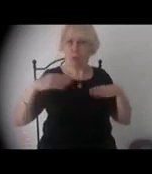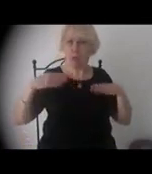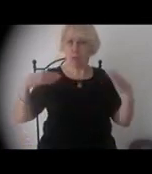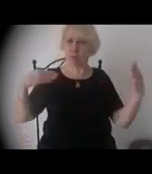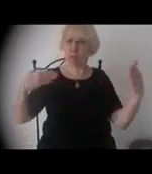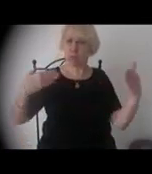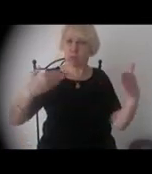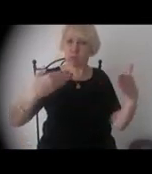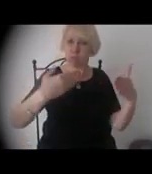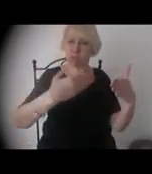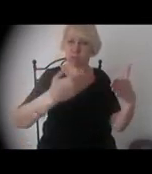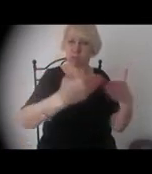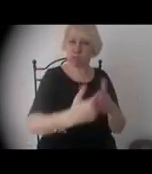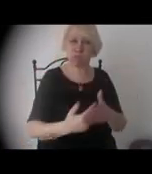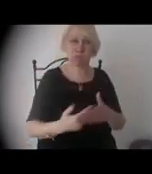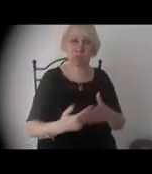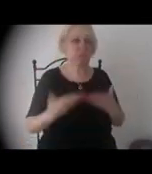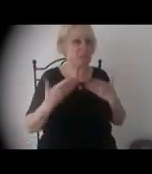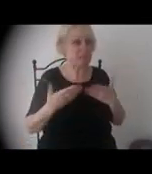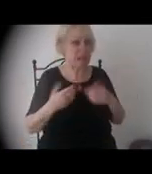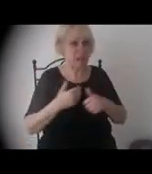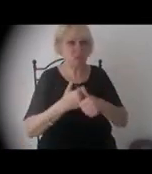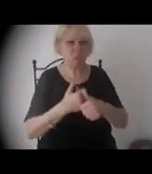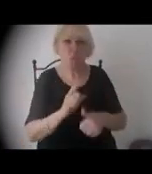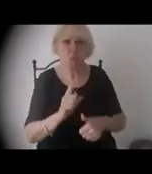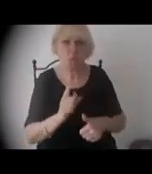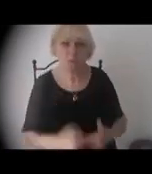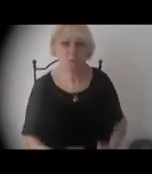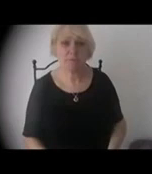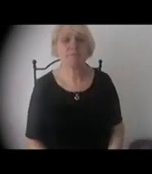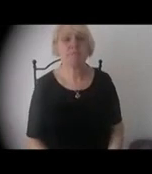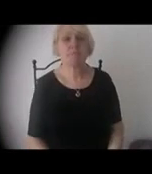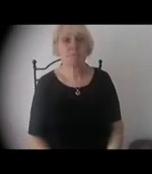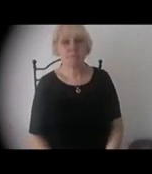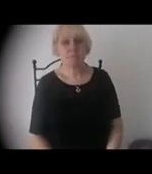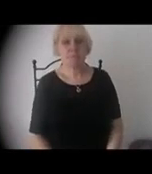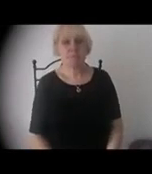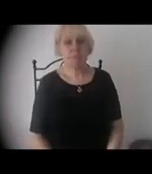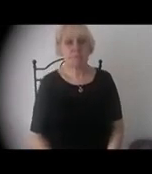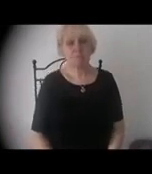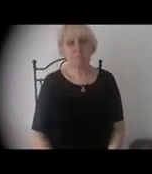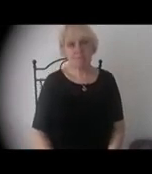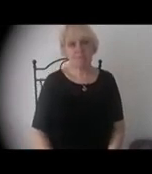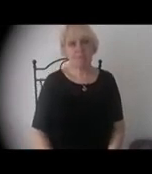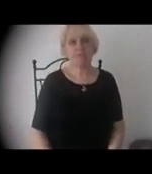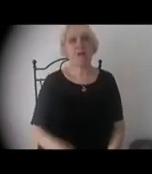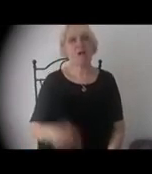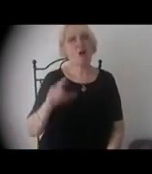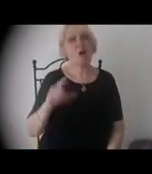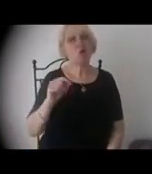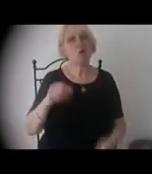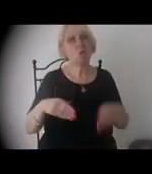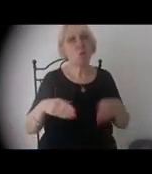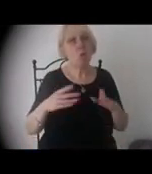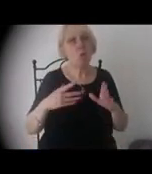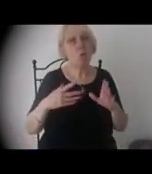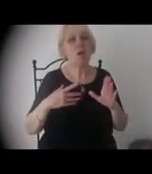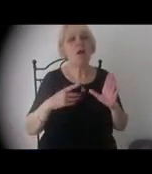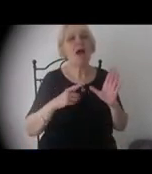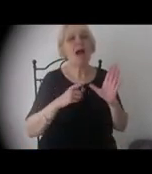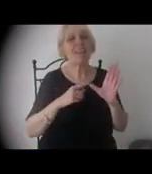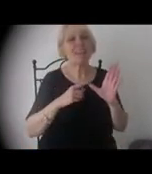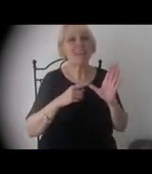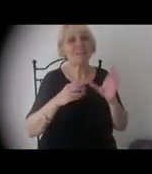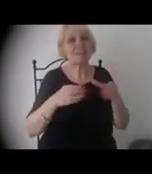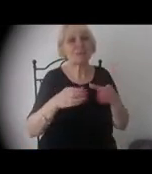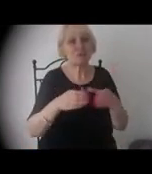So obviously Chat is an Academies Trust and they will develop their own ways of dealing with this, but I'm in contact with the